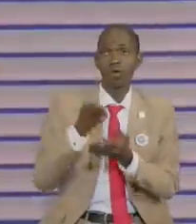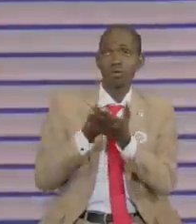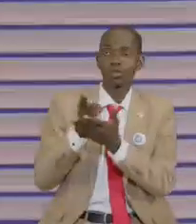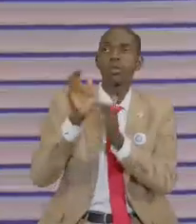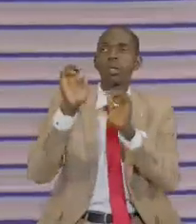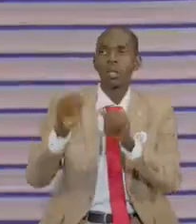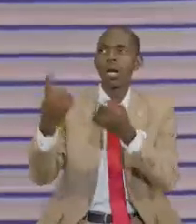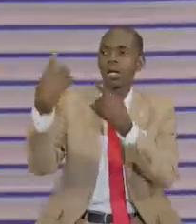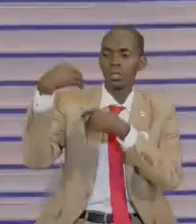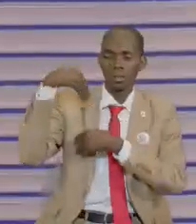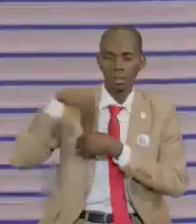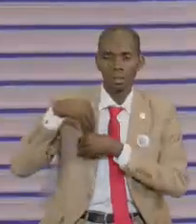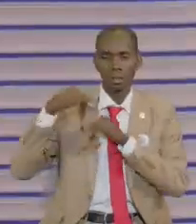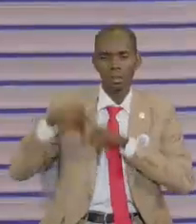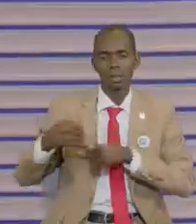within us.